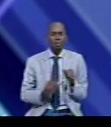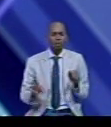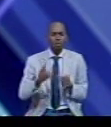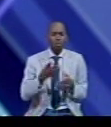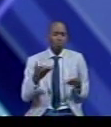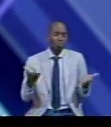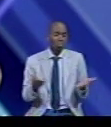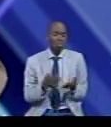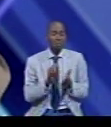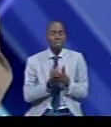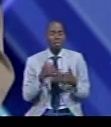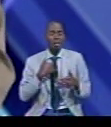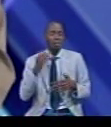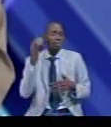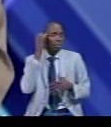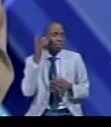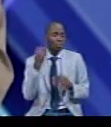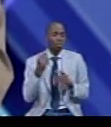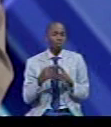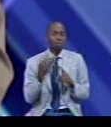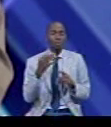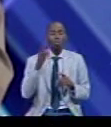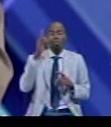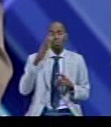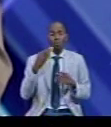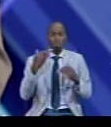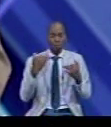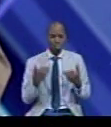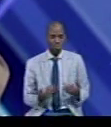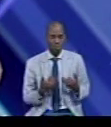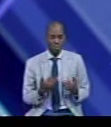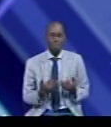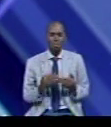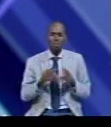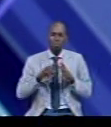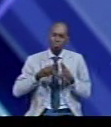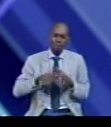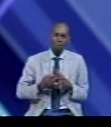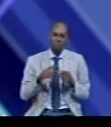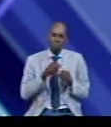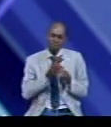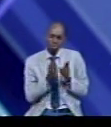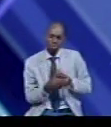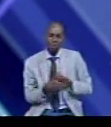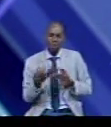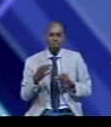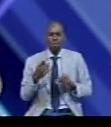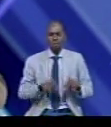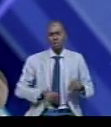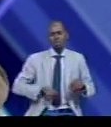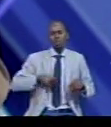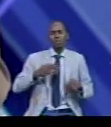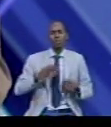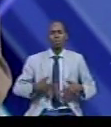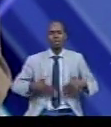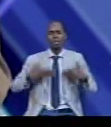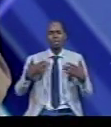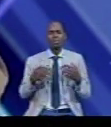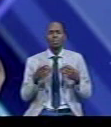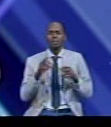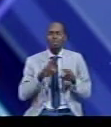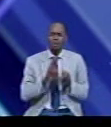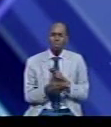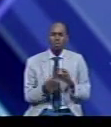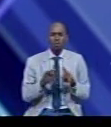tonight, repent of the pride of your life. Repent of the lust of the flesh. Repent of